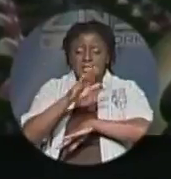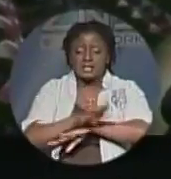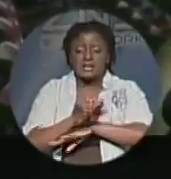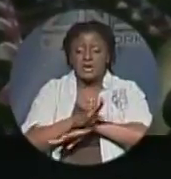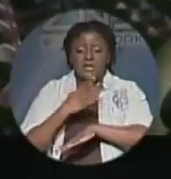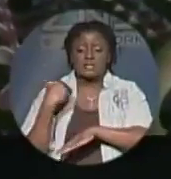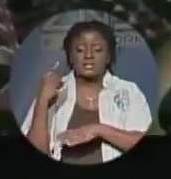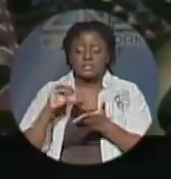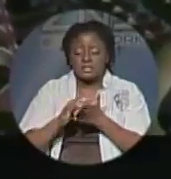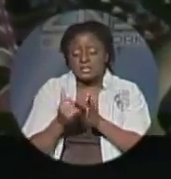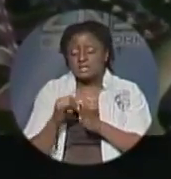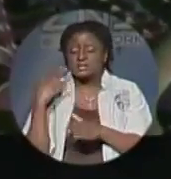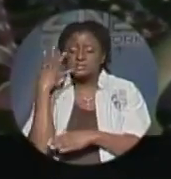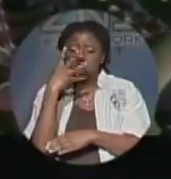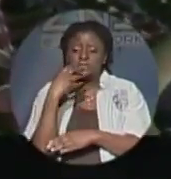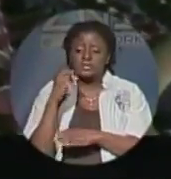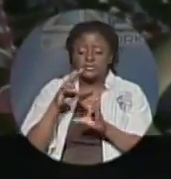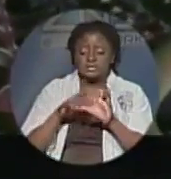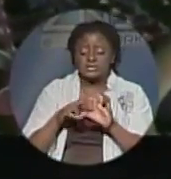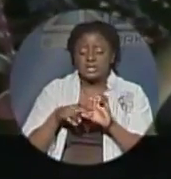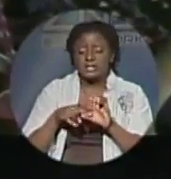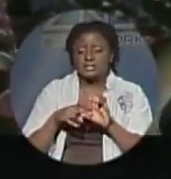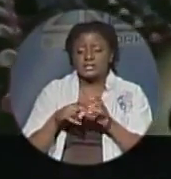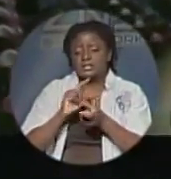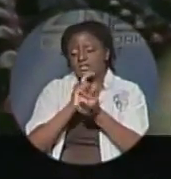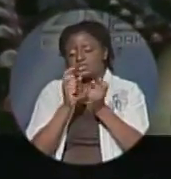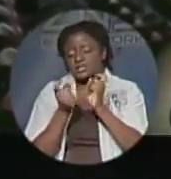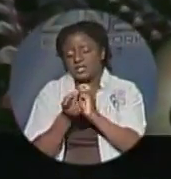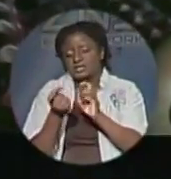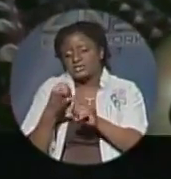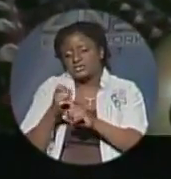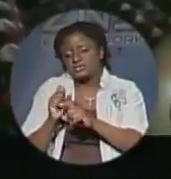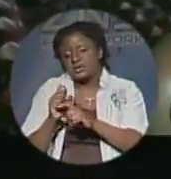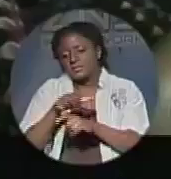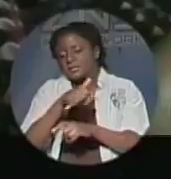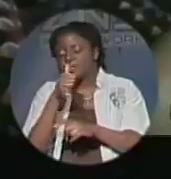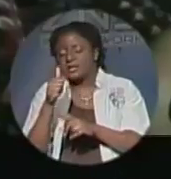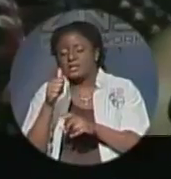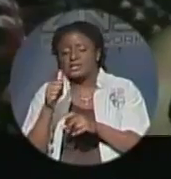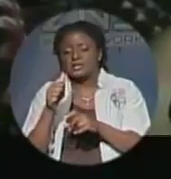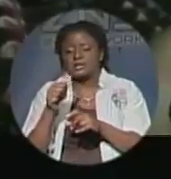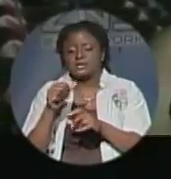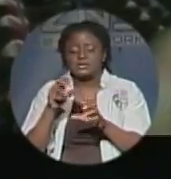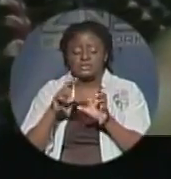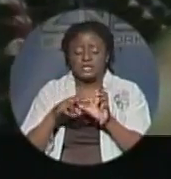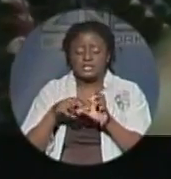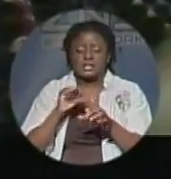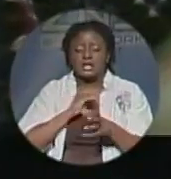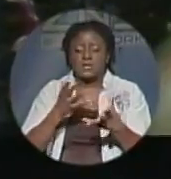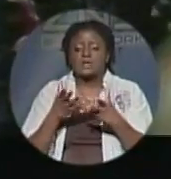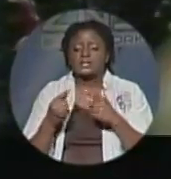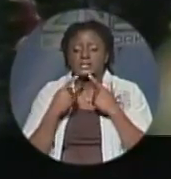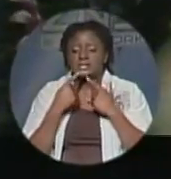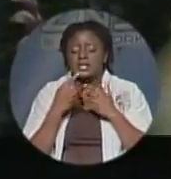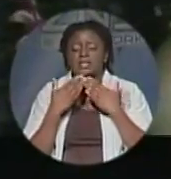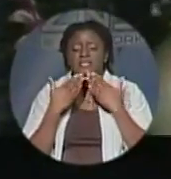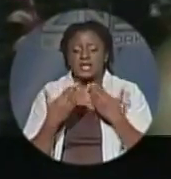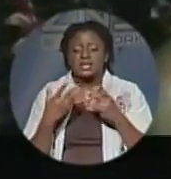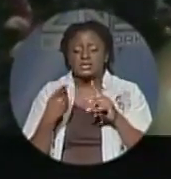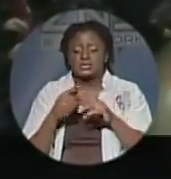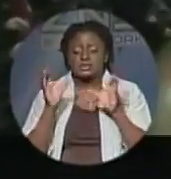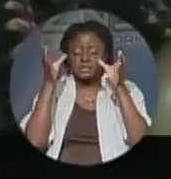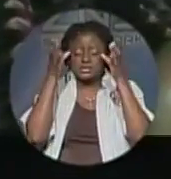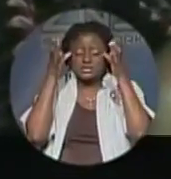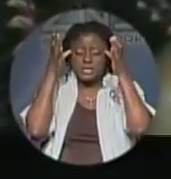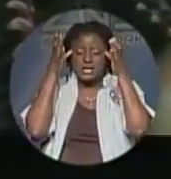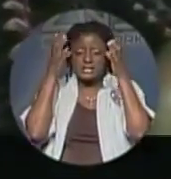wooden and metal bleachers over at the other stadium. So I just want to say thank you to the Chinese government for this